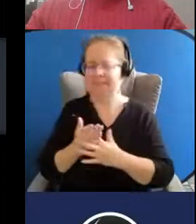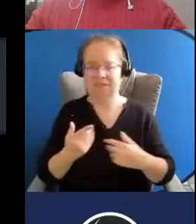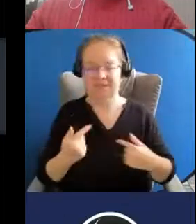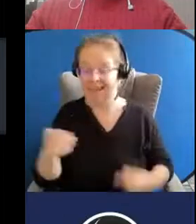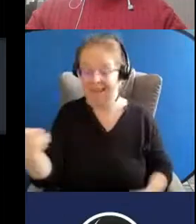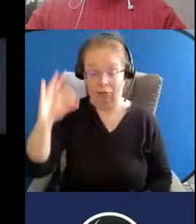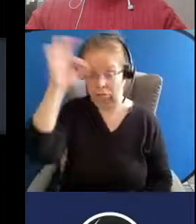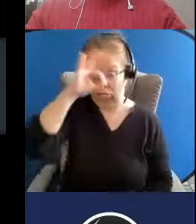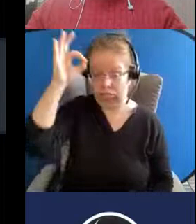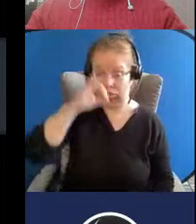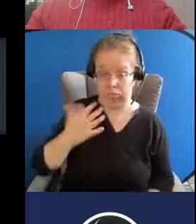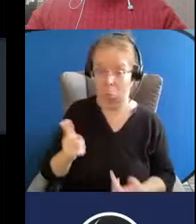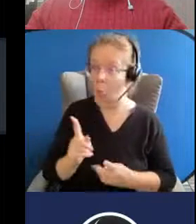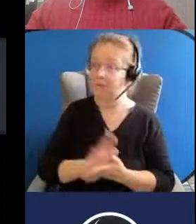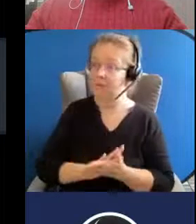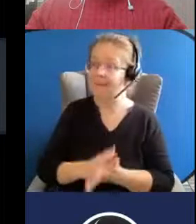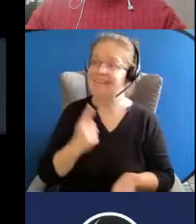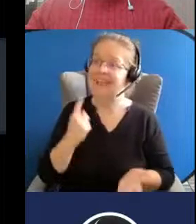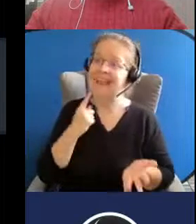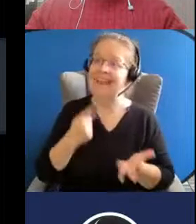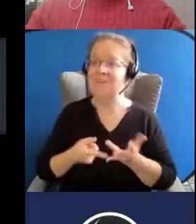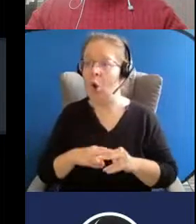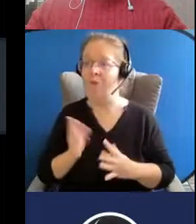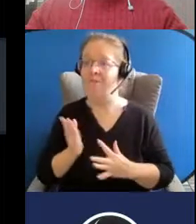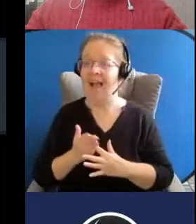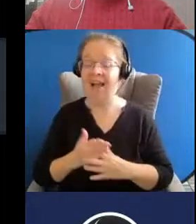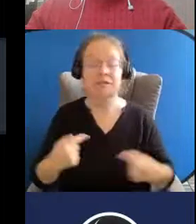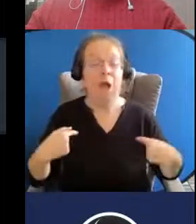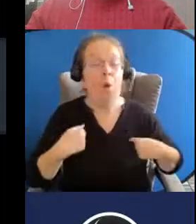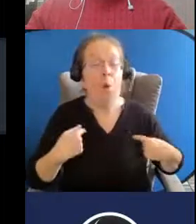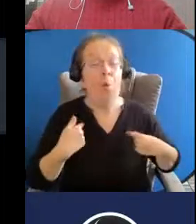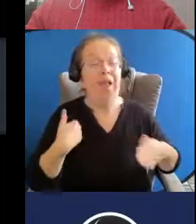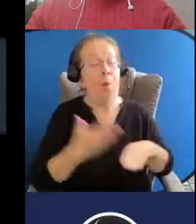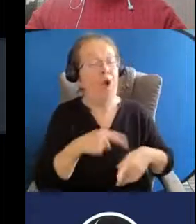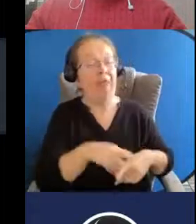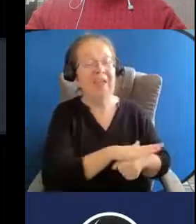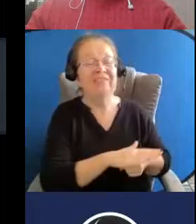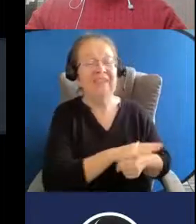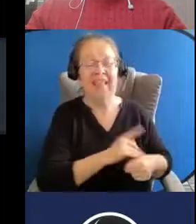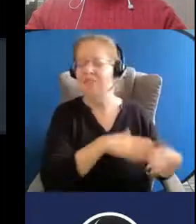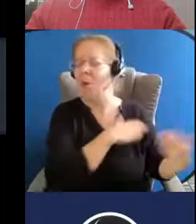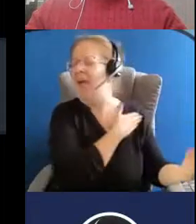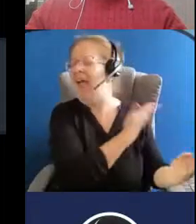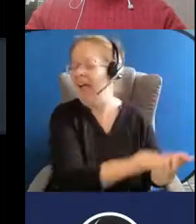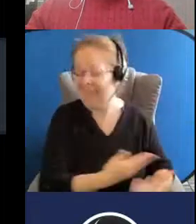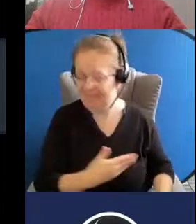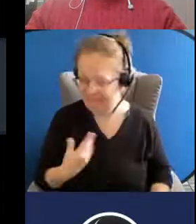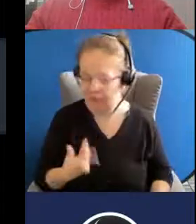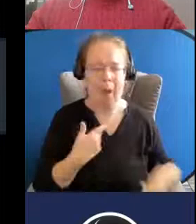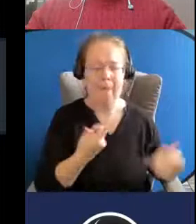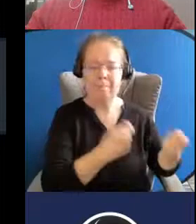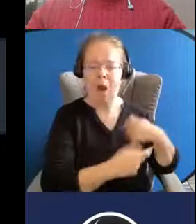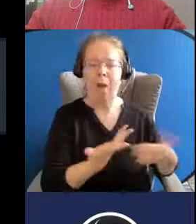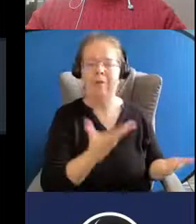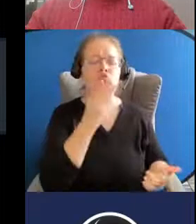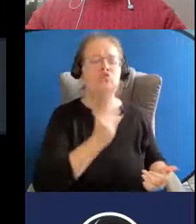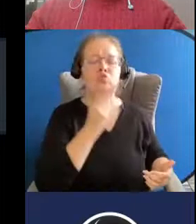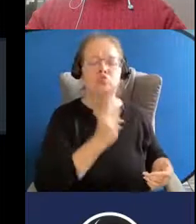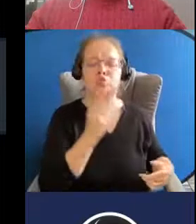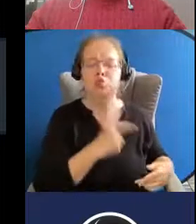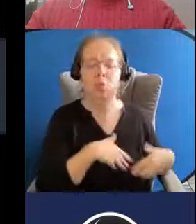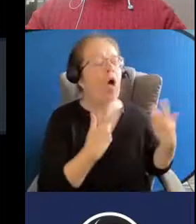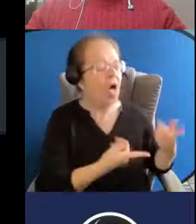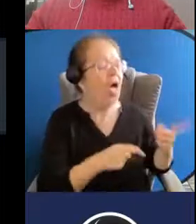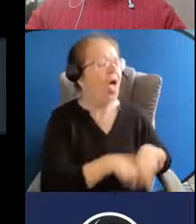no idea what it meant. I mean, those of us who have been in the field forever maybe kind of have gotten familiar with the term, but